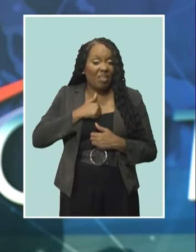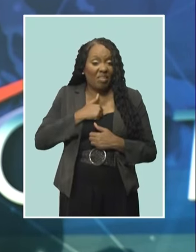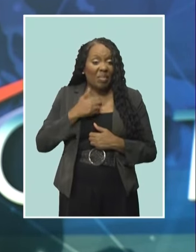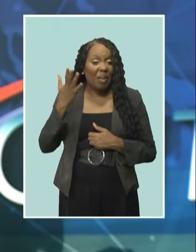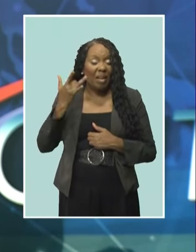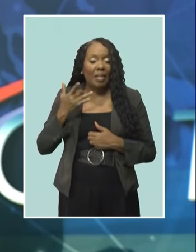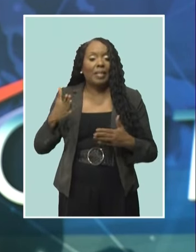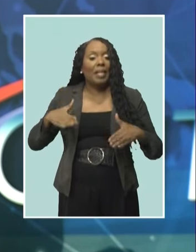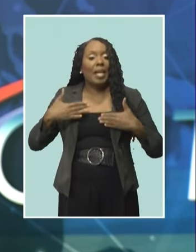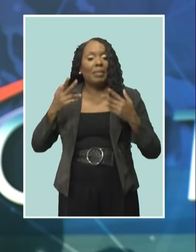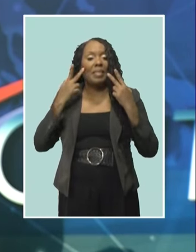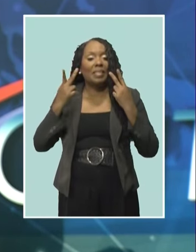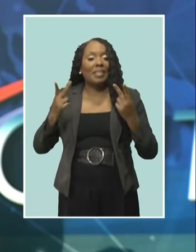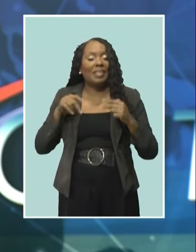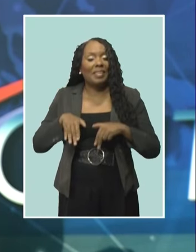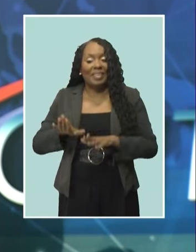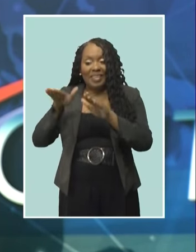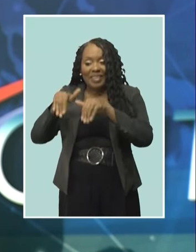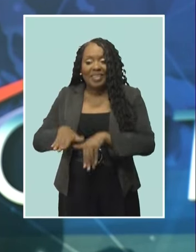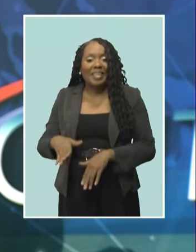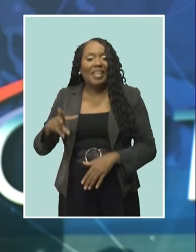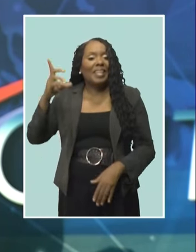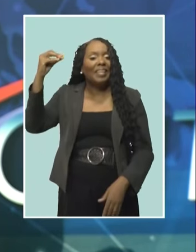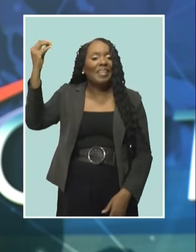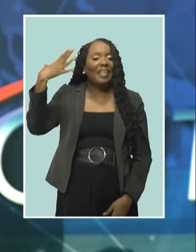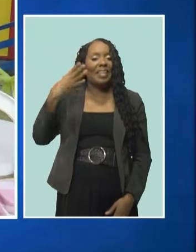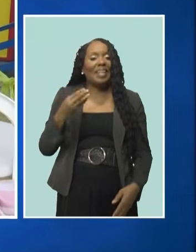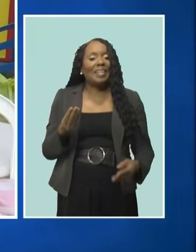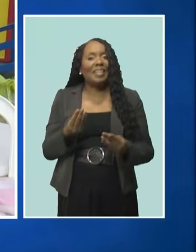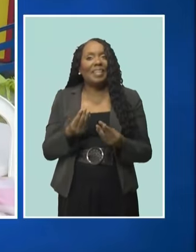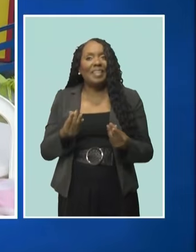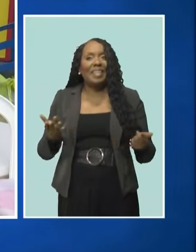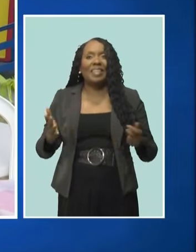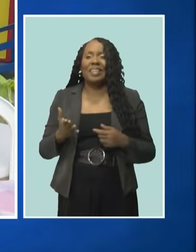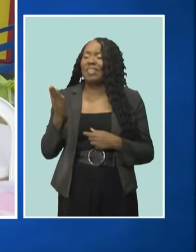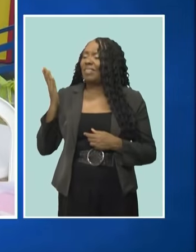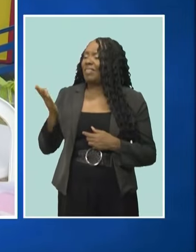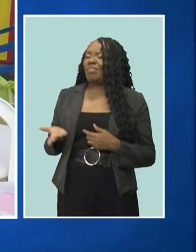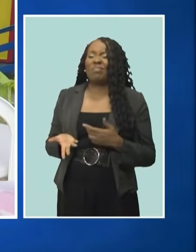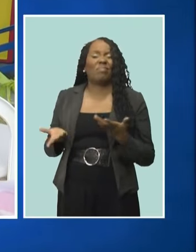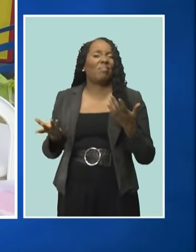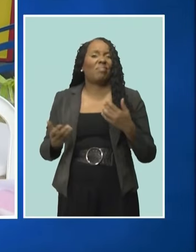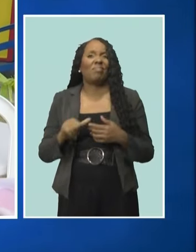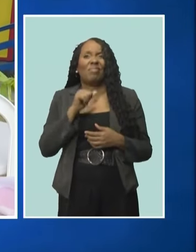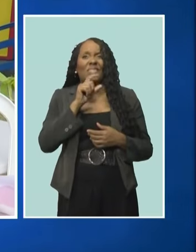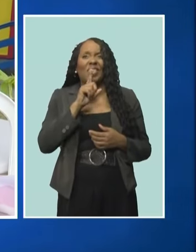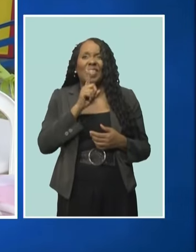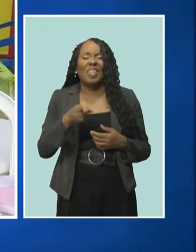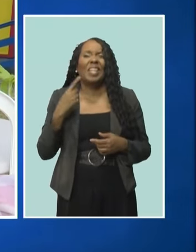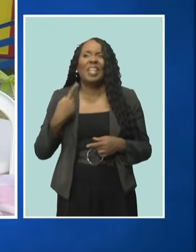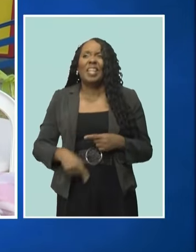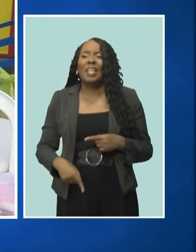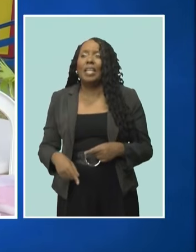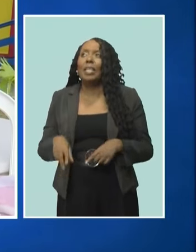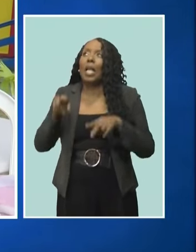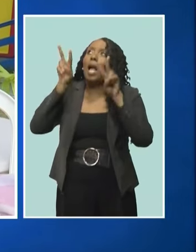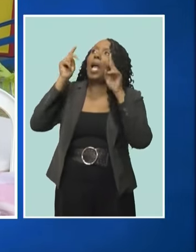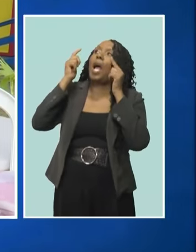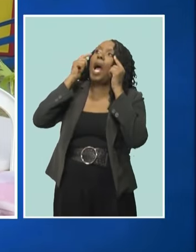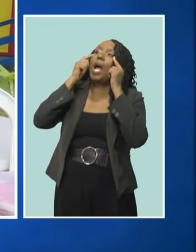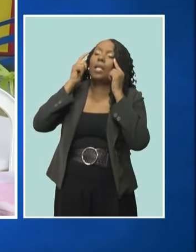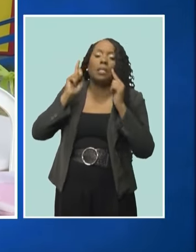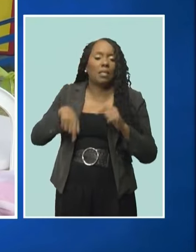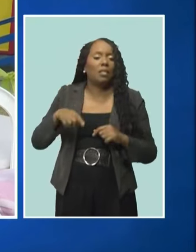to be seeing the sea, sun, and sand. Not really. Like, I mean, you can't look at it straight on anyway. You've got to wear